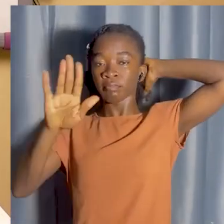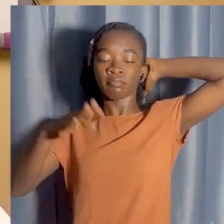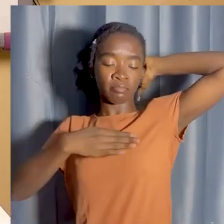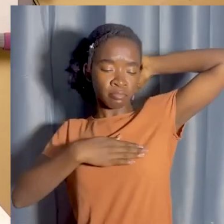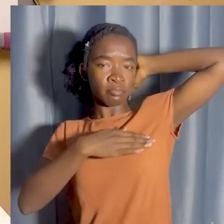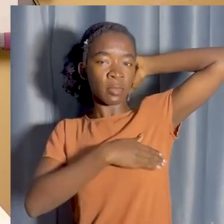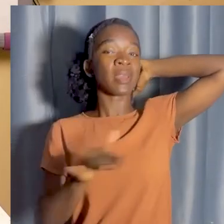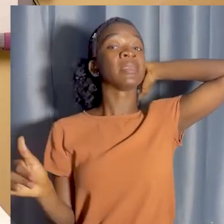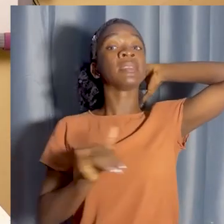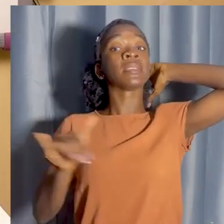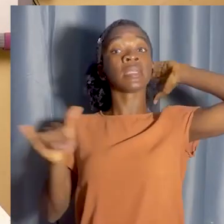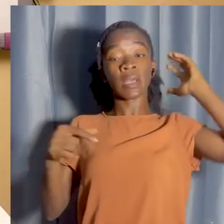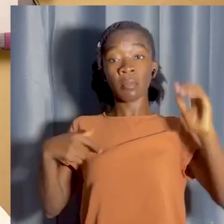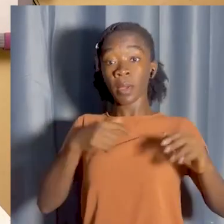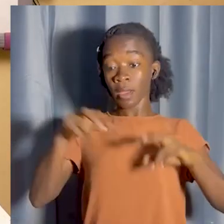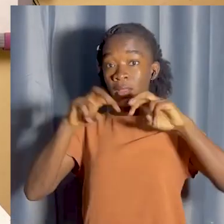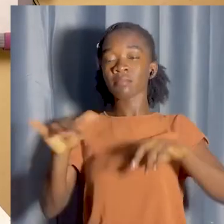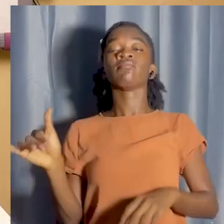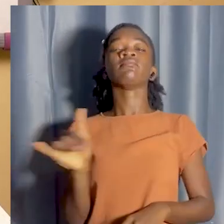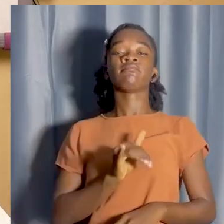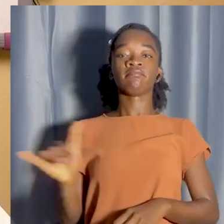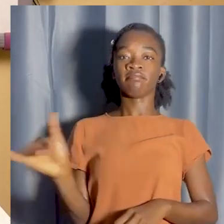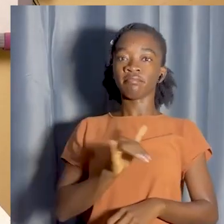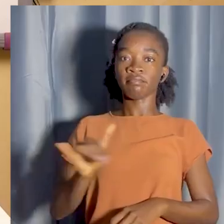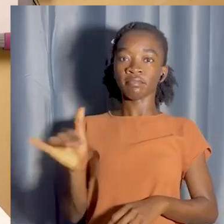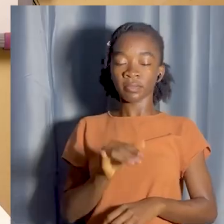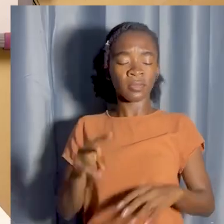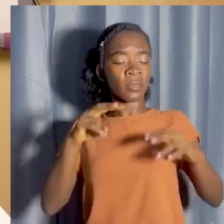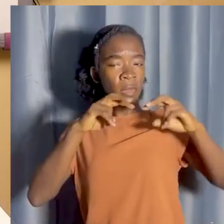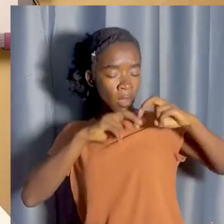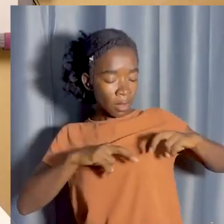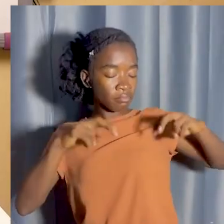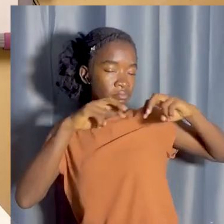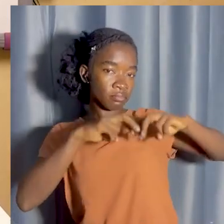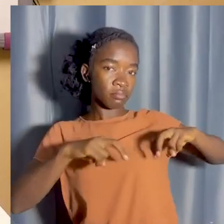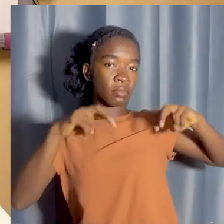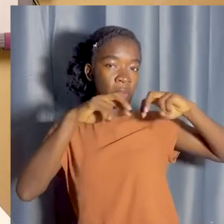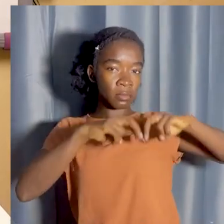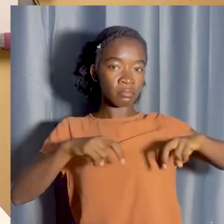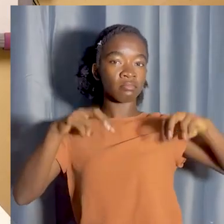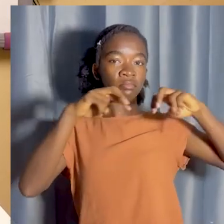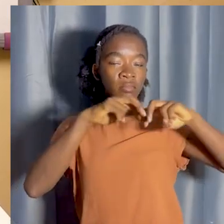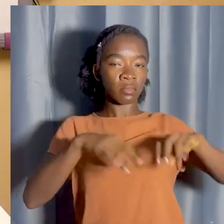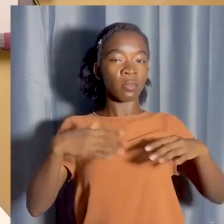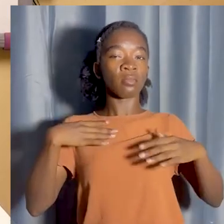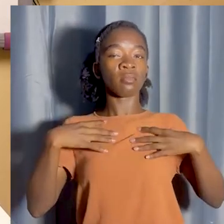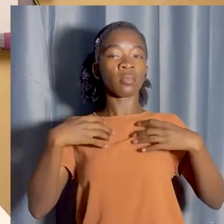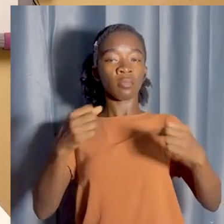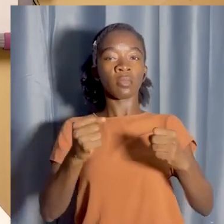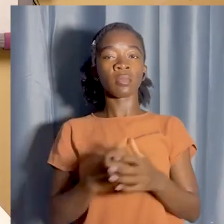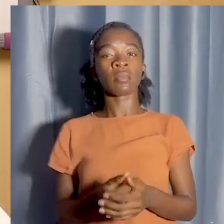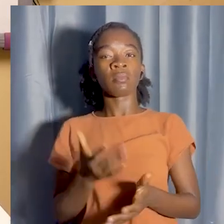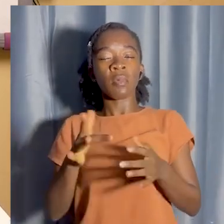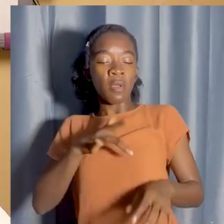examination again. Using the flat part of your fingers, you press, and then you go all the way around and see if you can feel